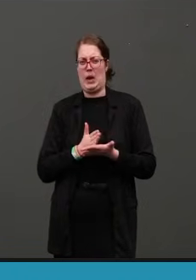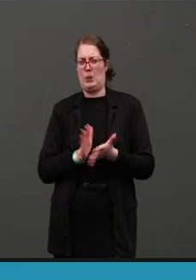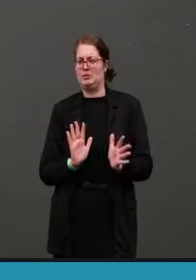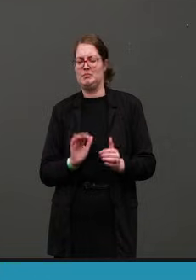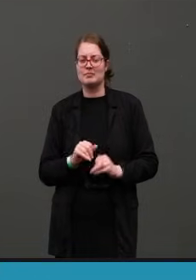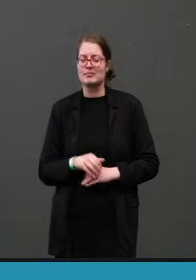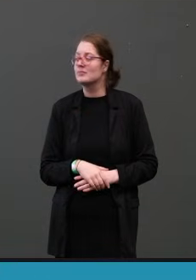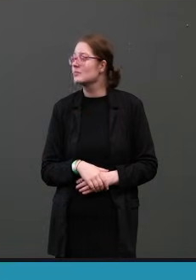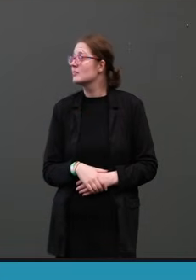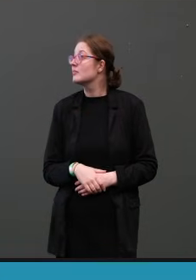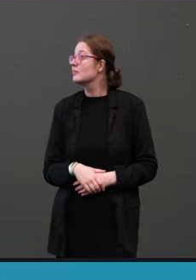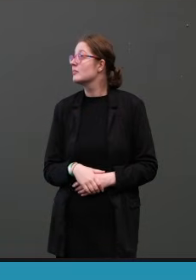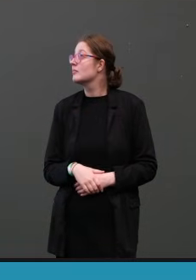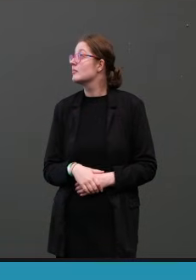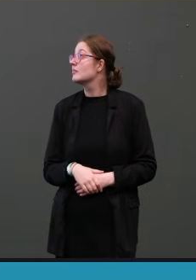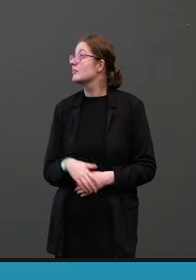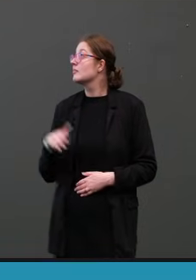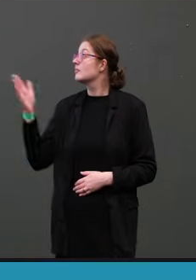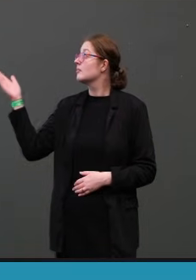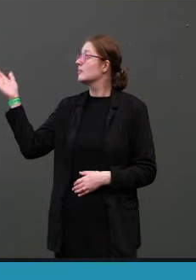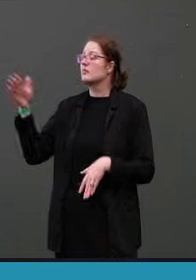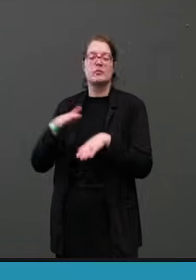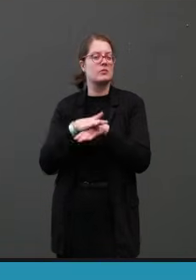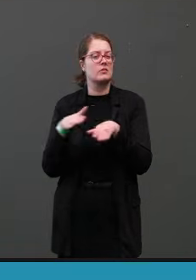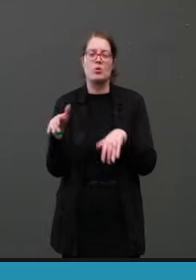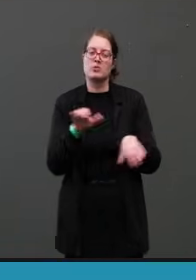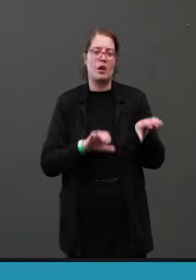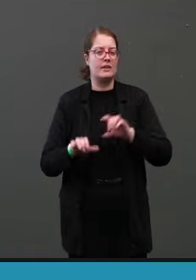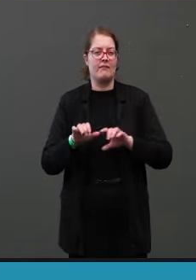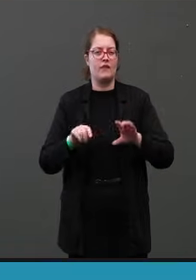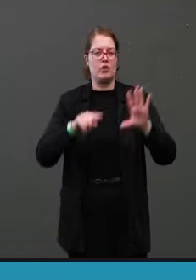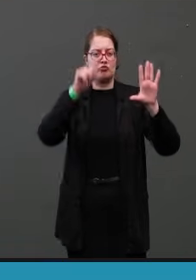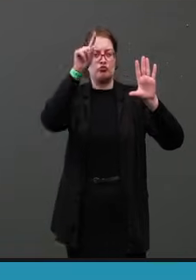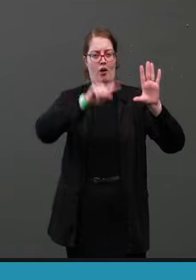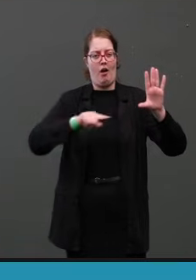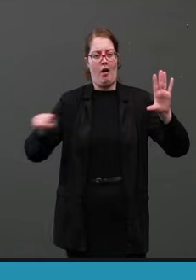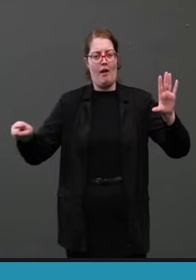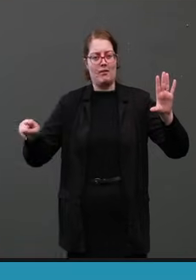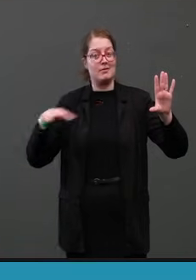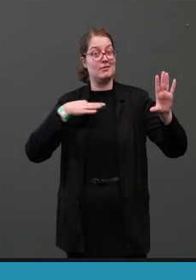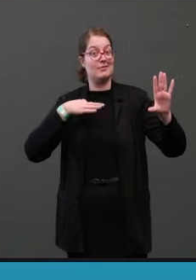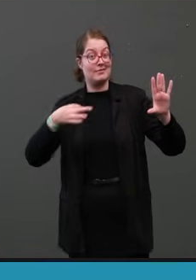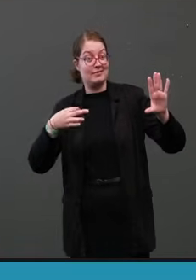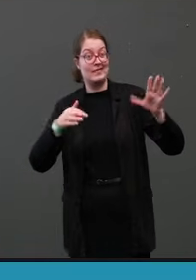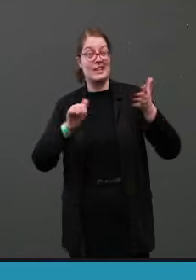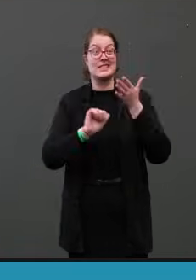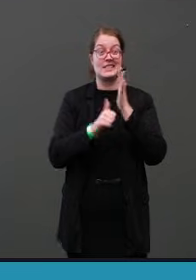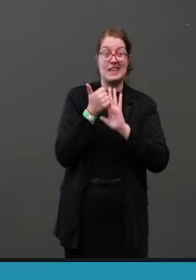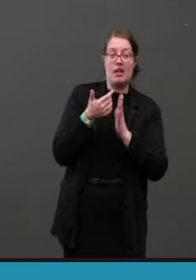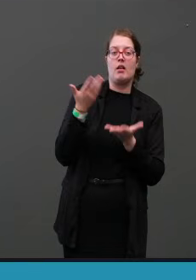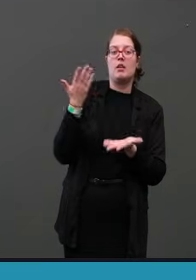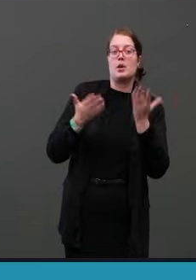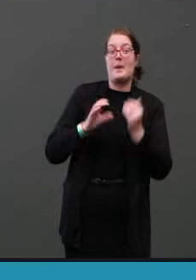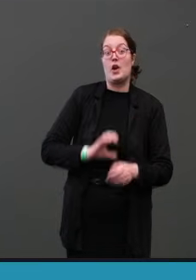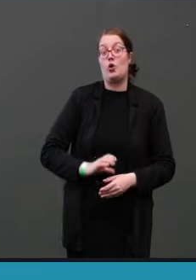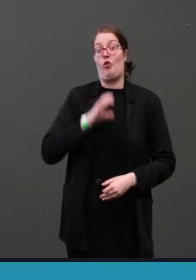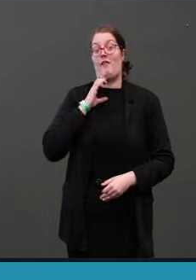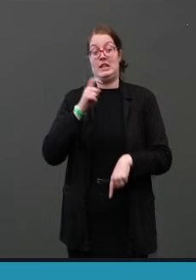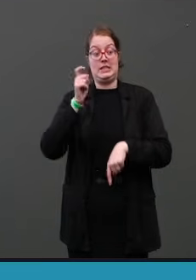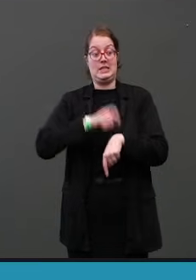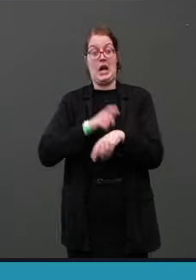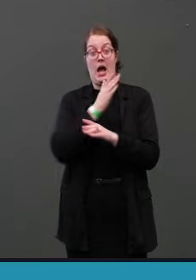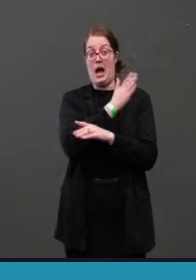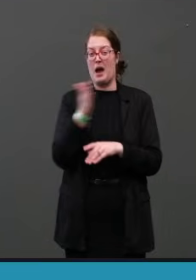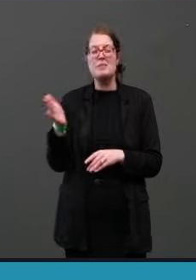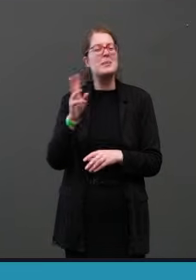This is a non-scientific graph representing skill versus confidence over time. You may have seen it before. Its